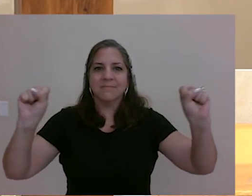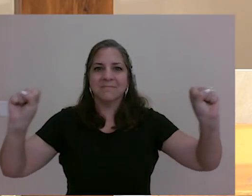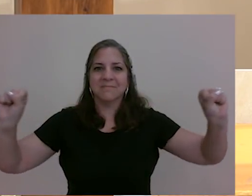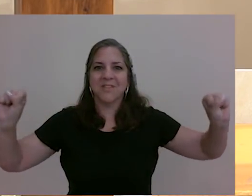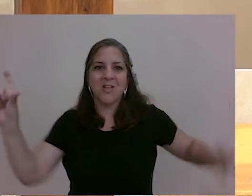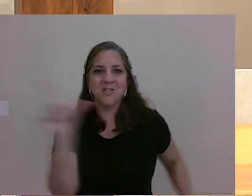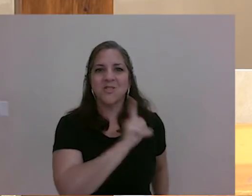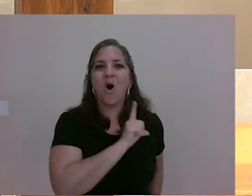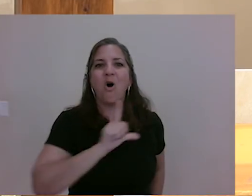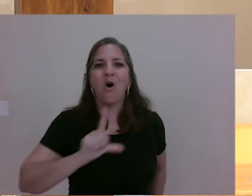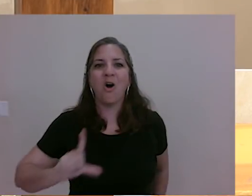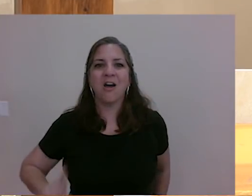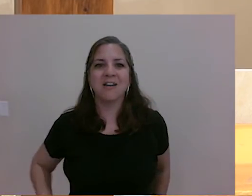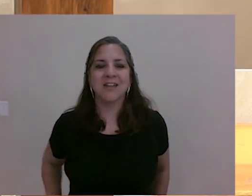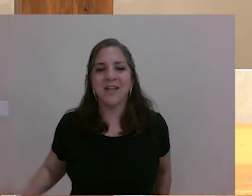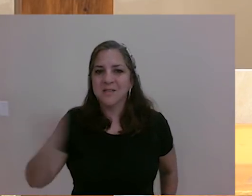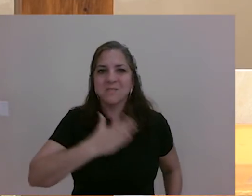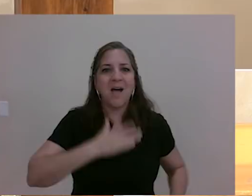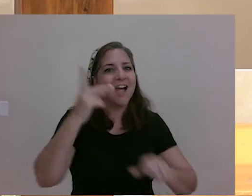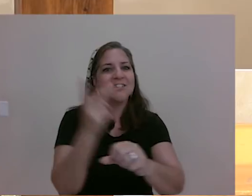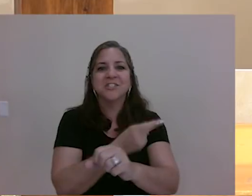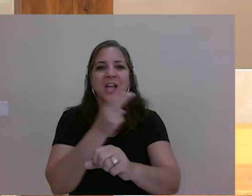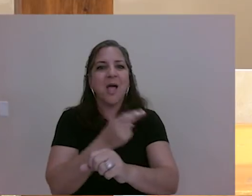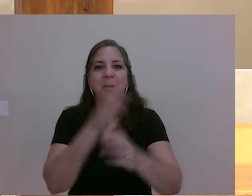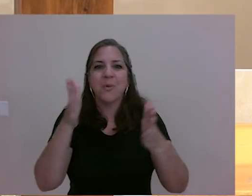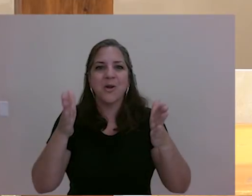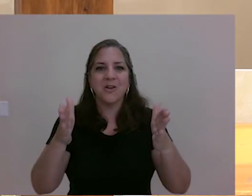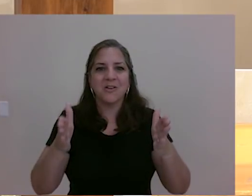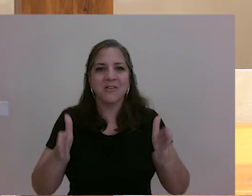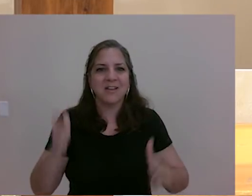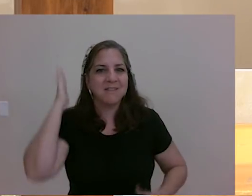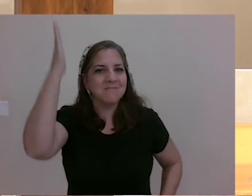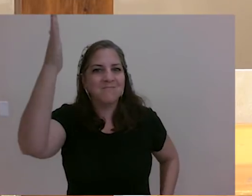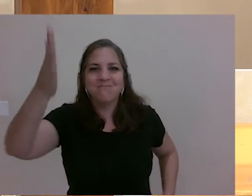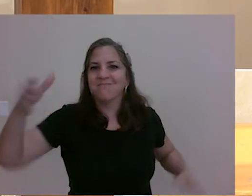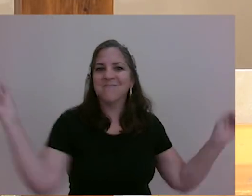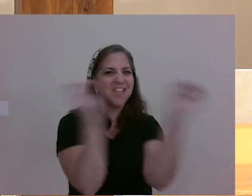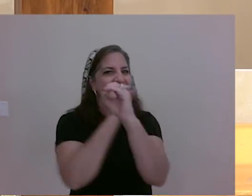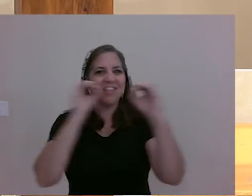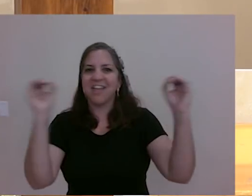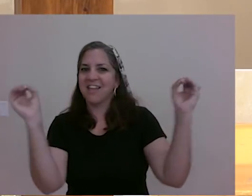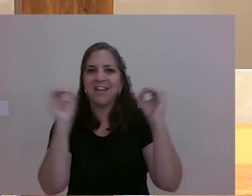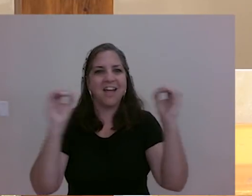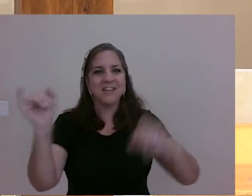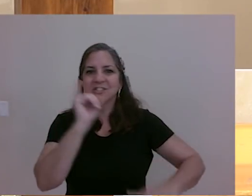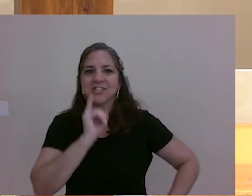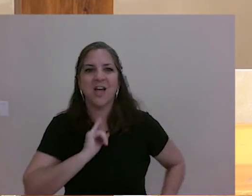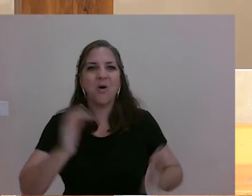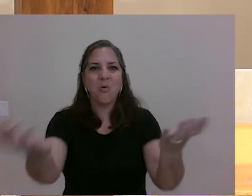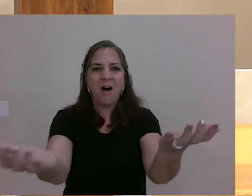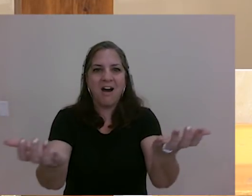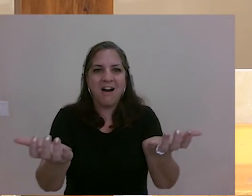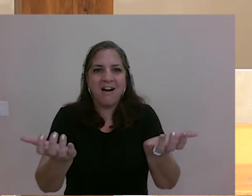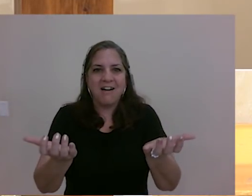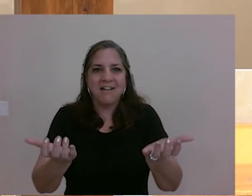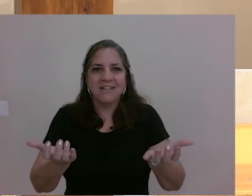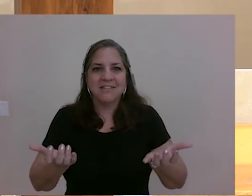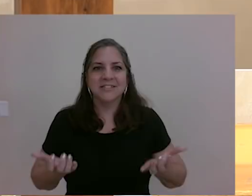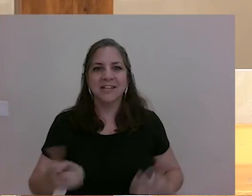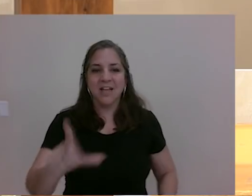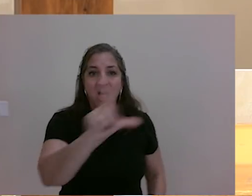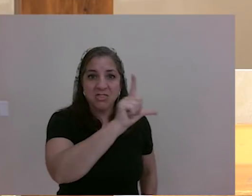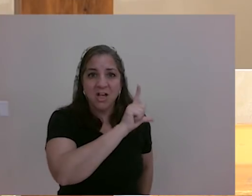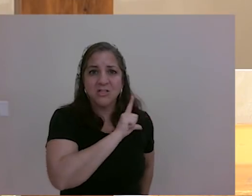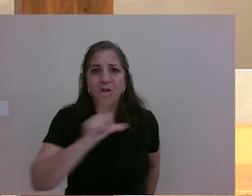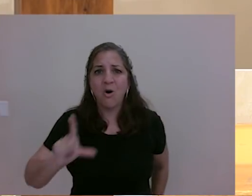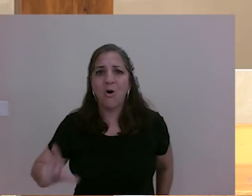saved. The Lord is my shepherd, there is nothing I shall